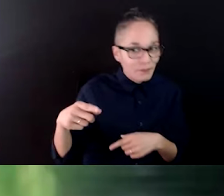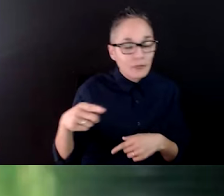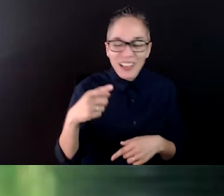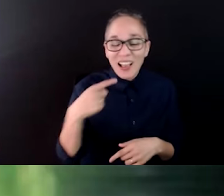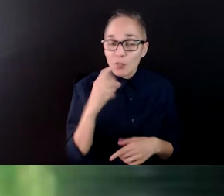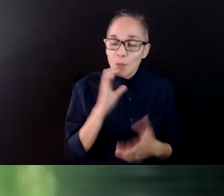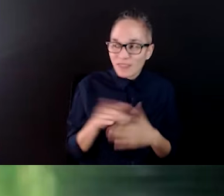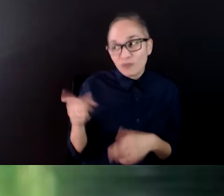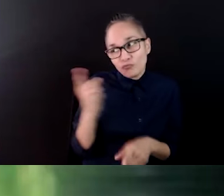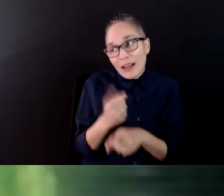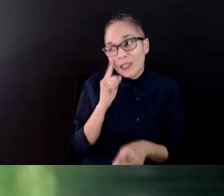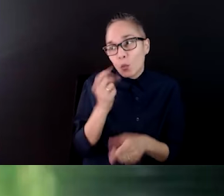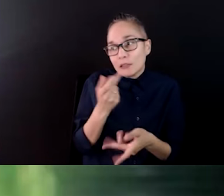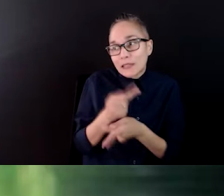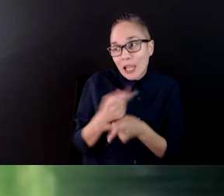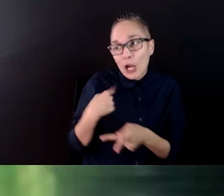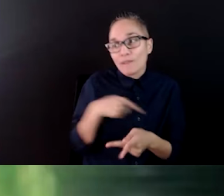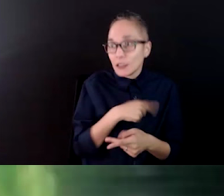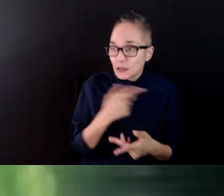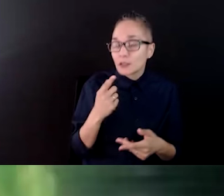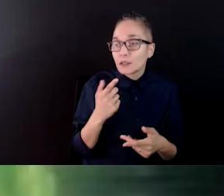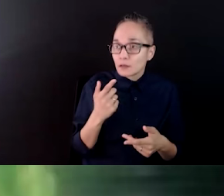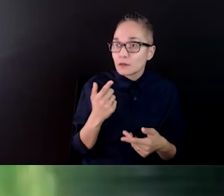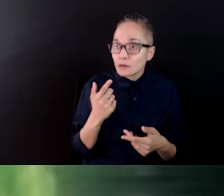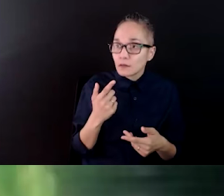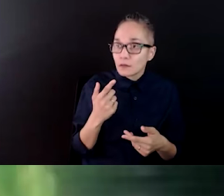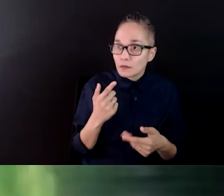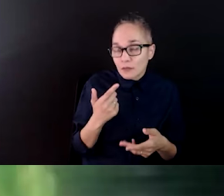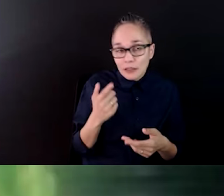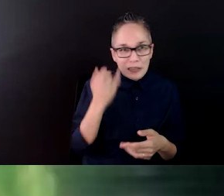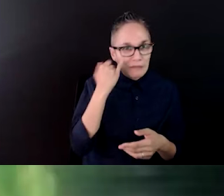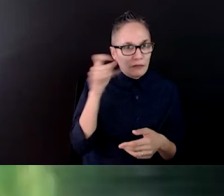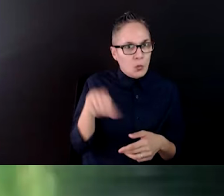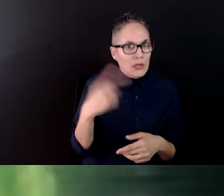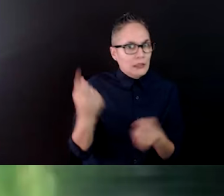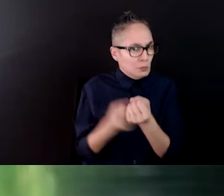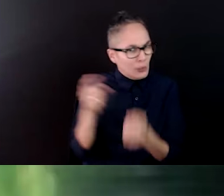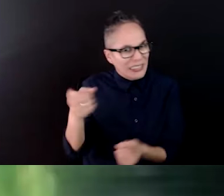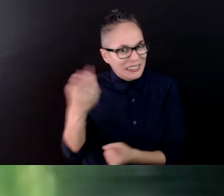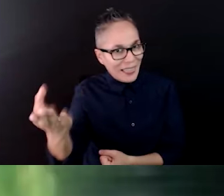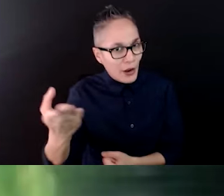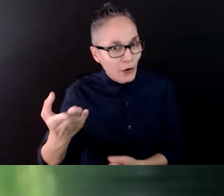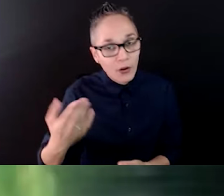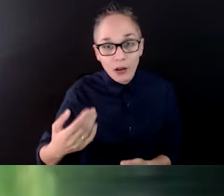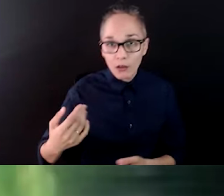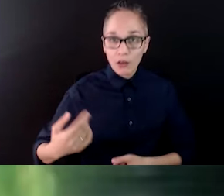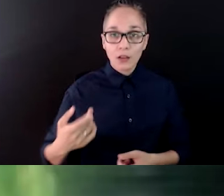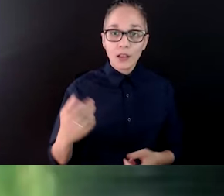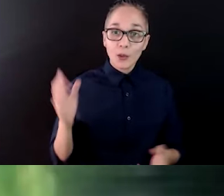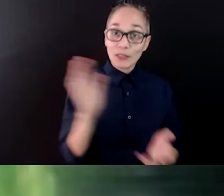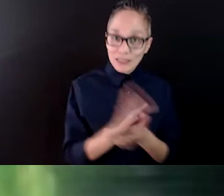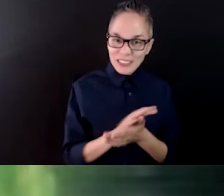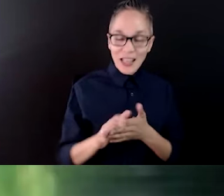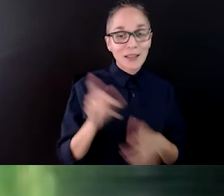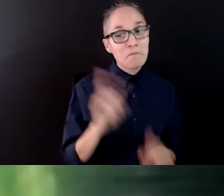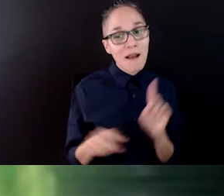He looks out for us. He was in the weeds with stuff and we helped him, you know, I had to school him, but it drove us nuts. But at the same